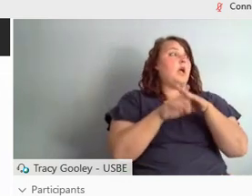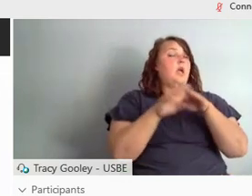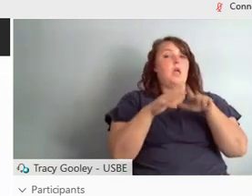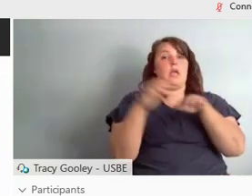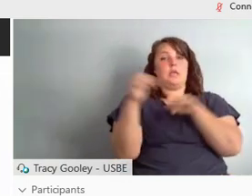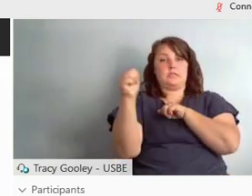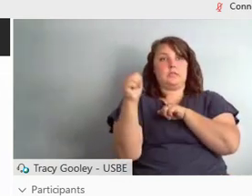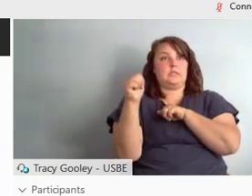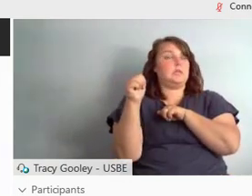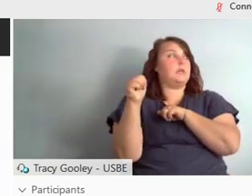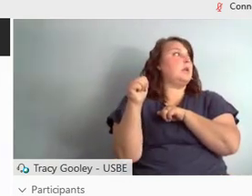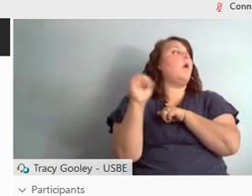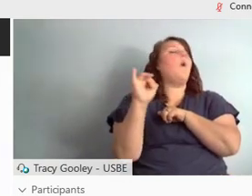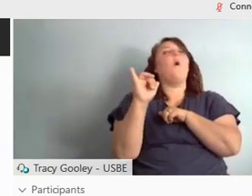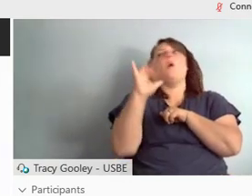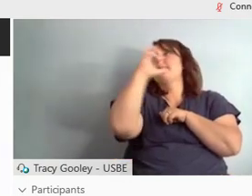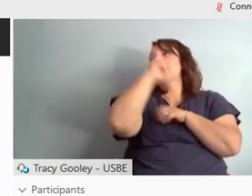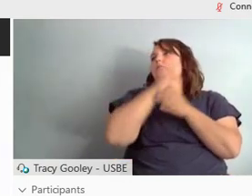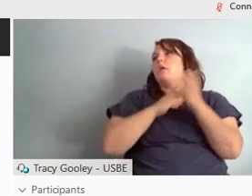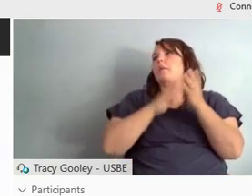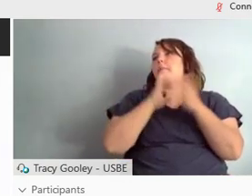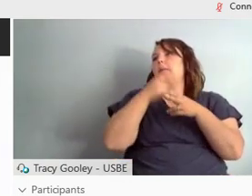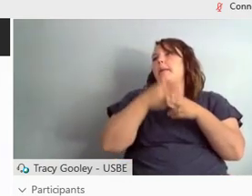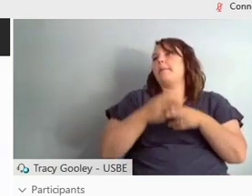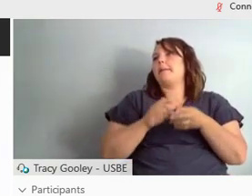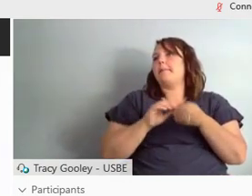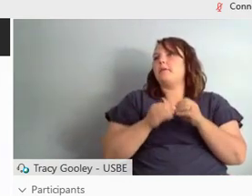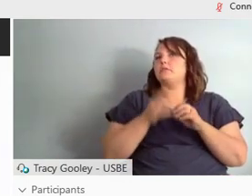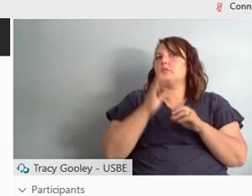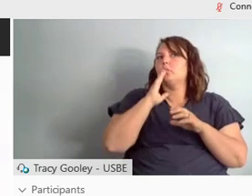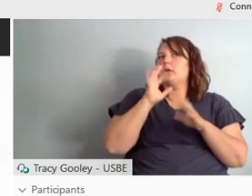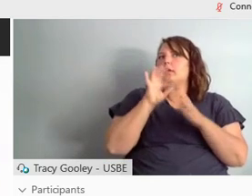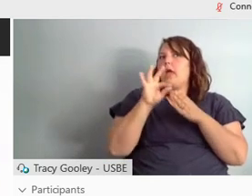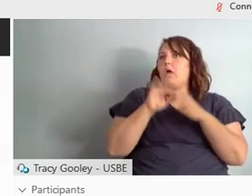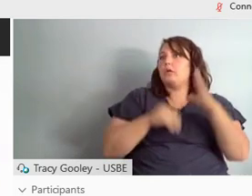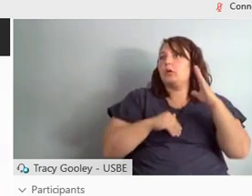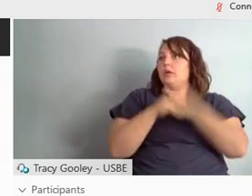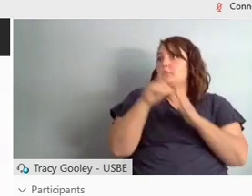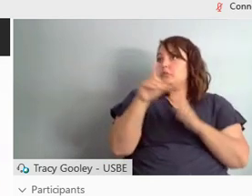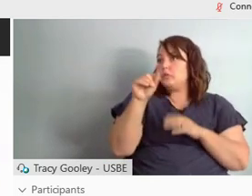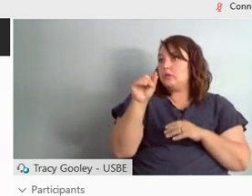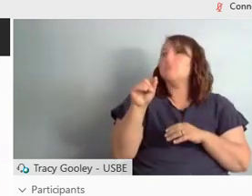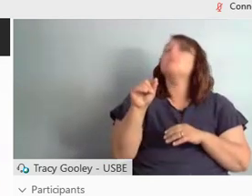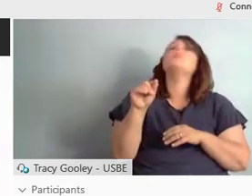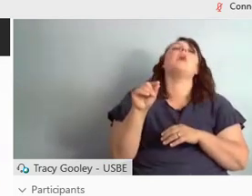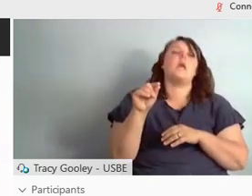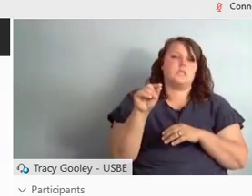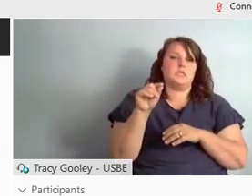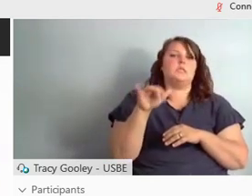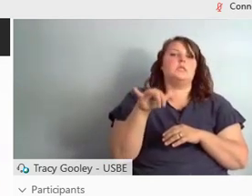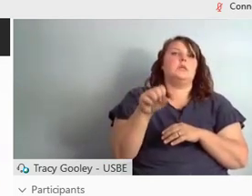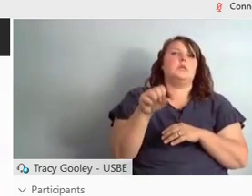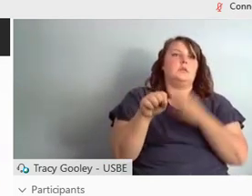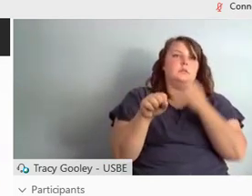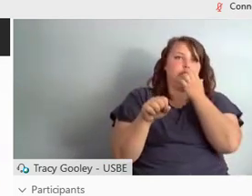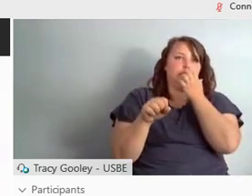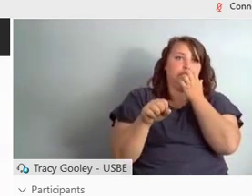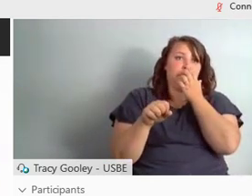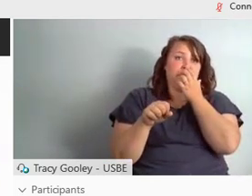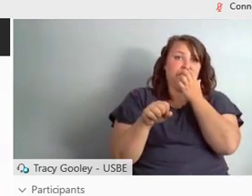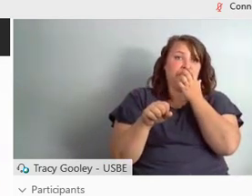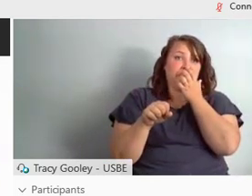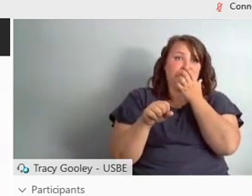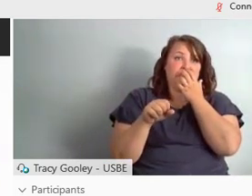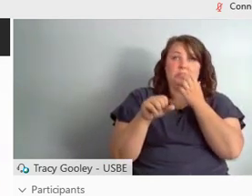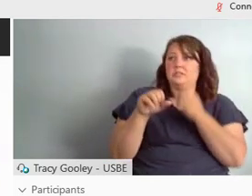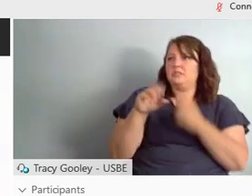count, sorry, I missed the part about naming numbers. They will count up to 20. Whitney, what is